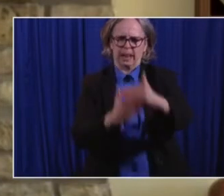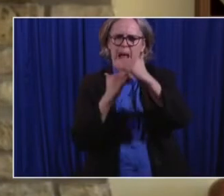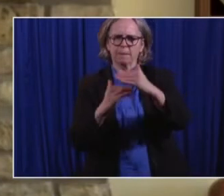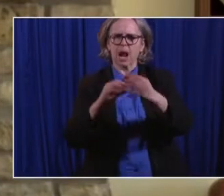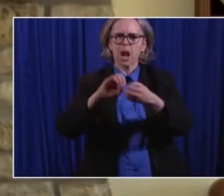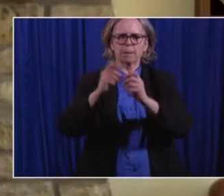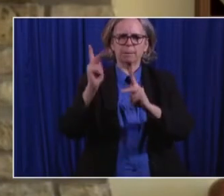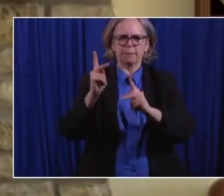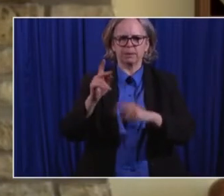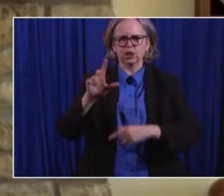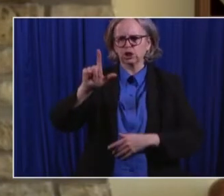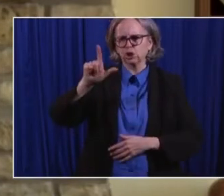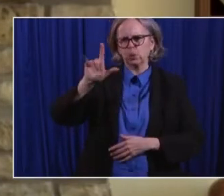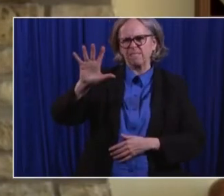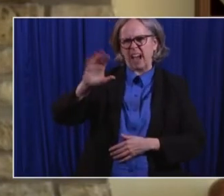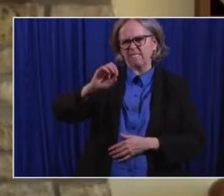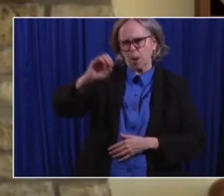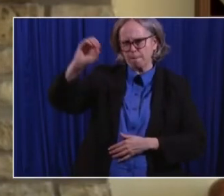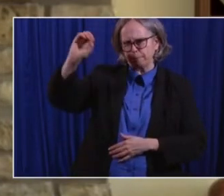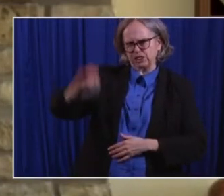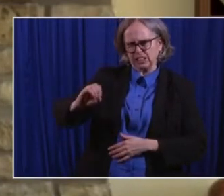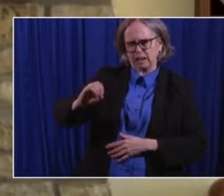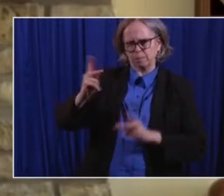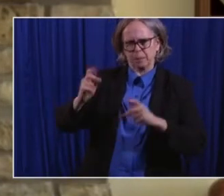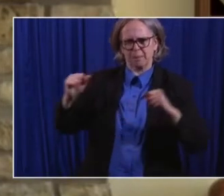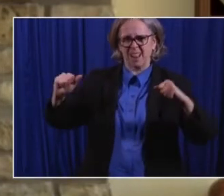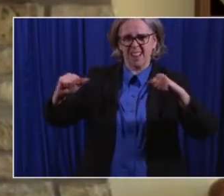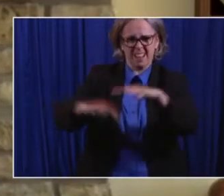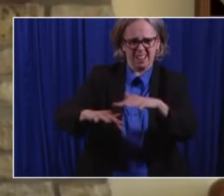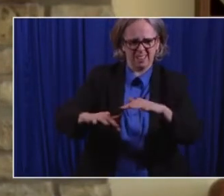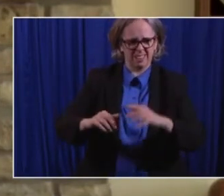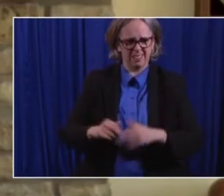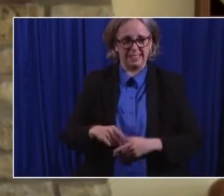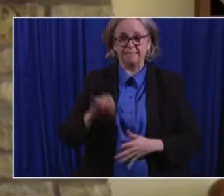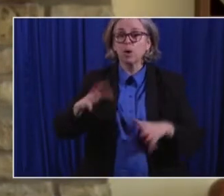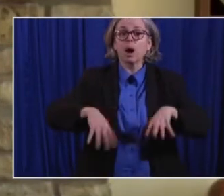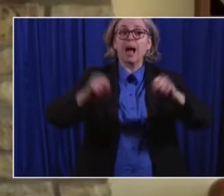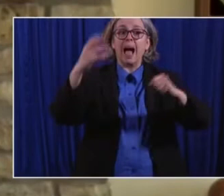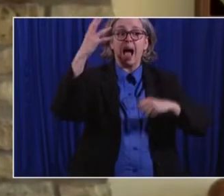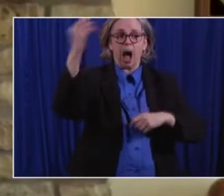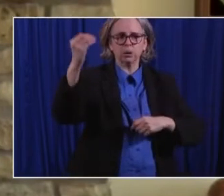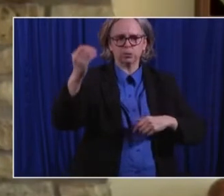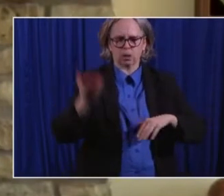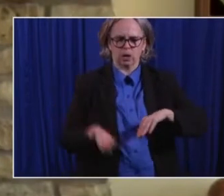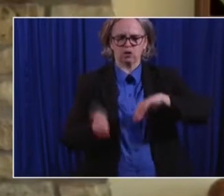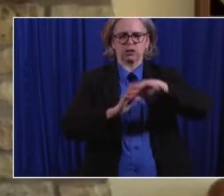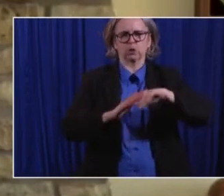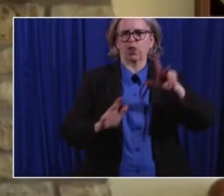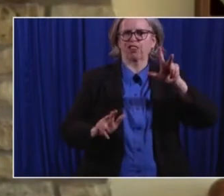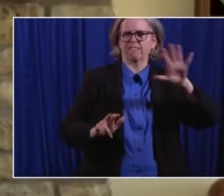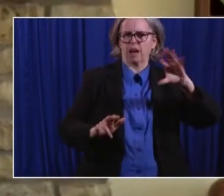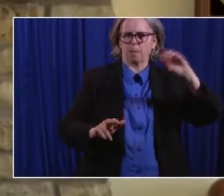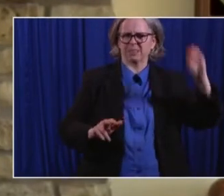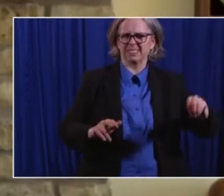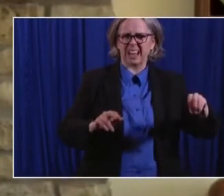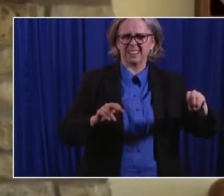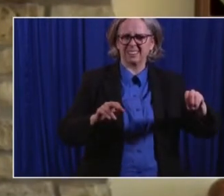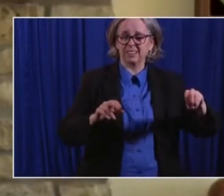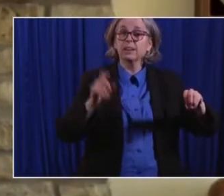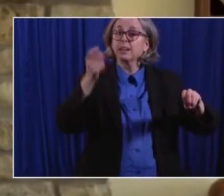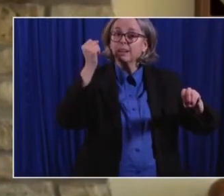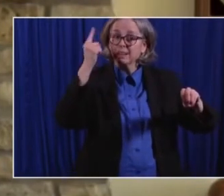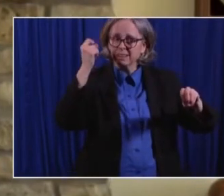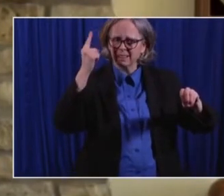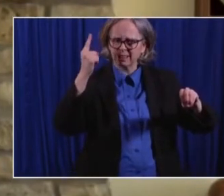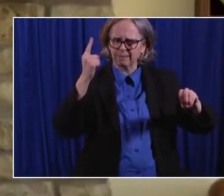30% maximum outdoor capacity, provided they follow established protocols. And again, this is a